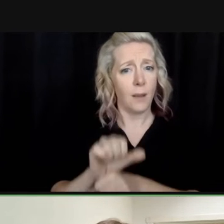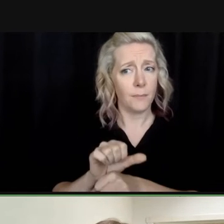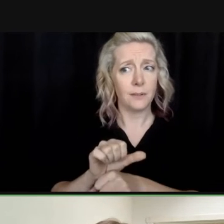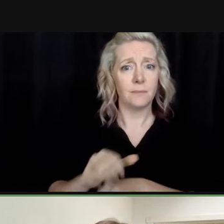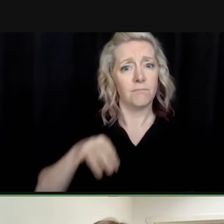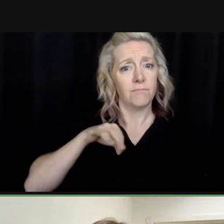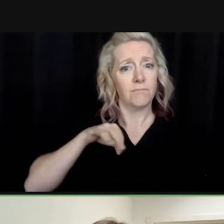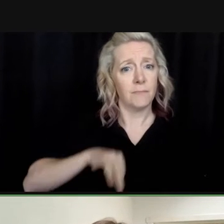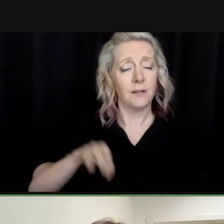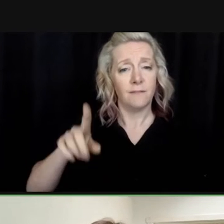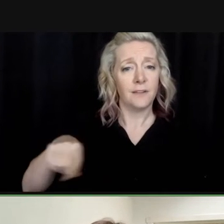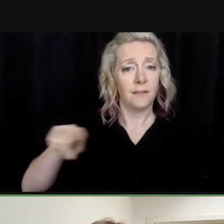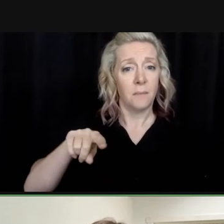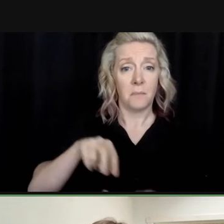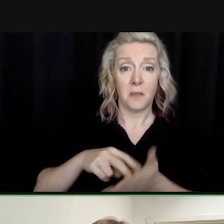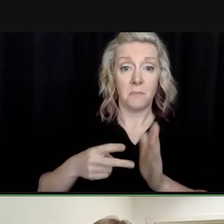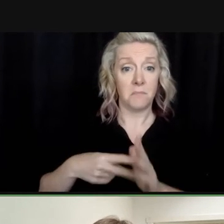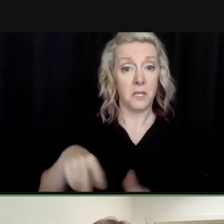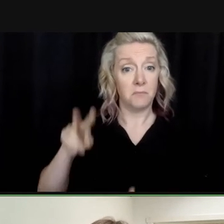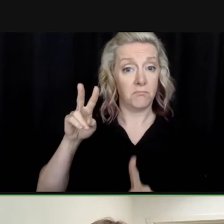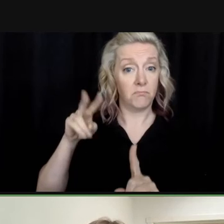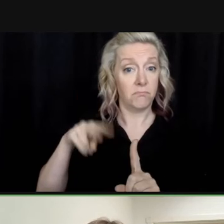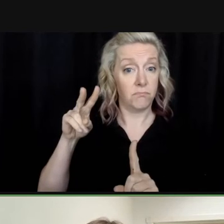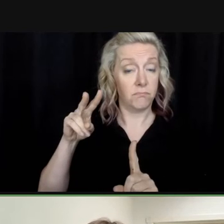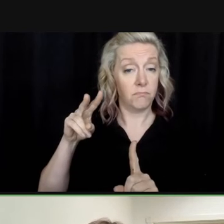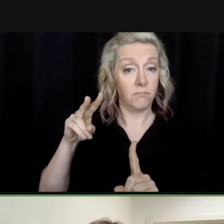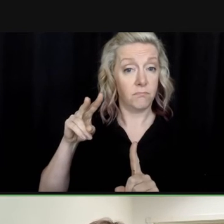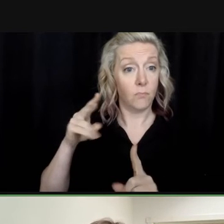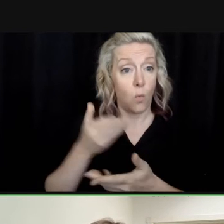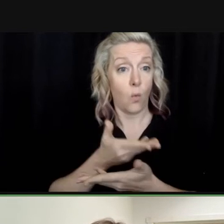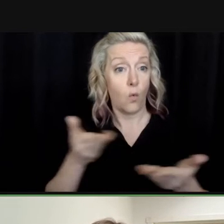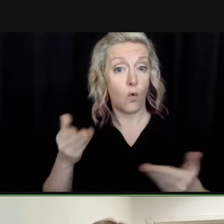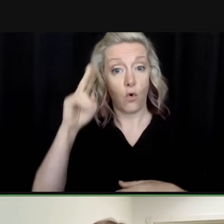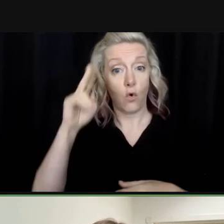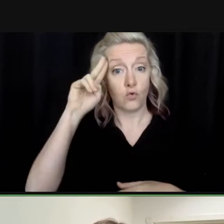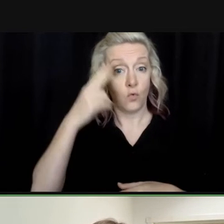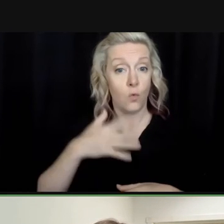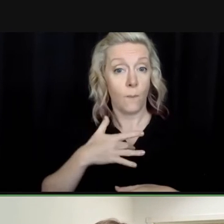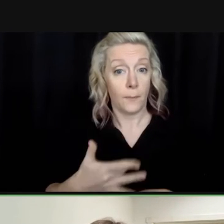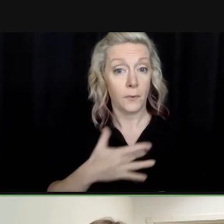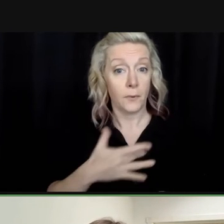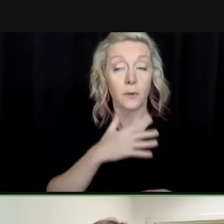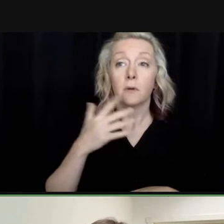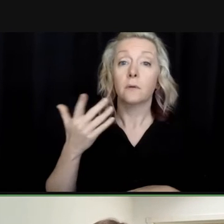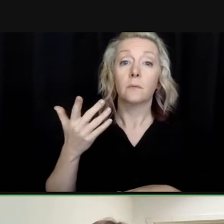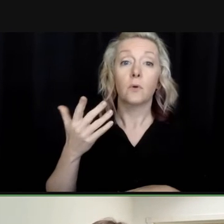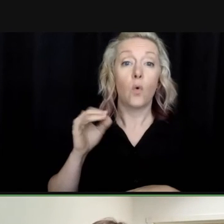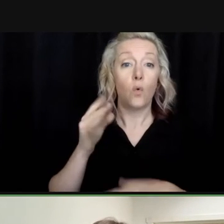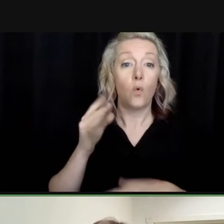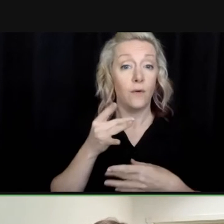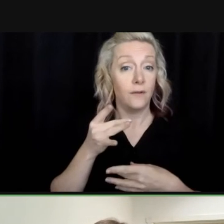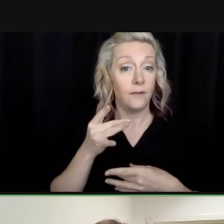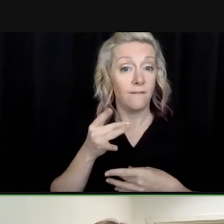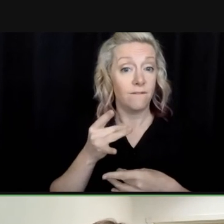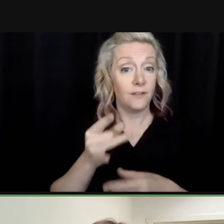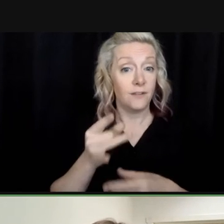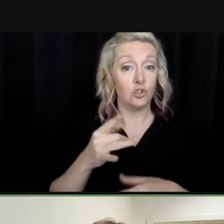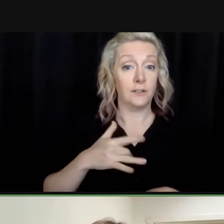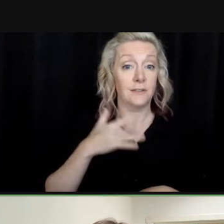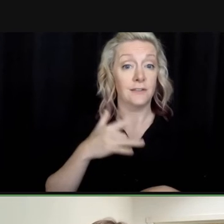And so it's not really our place as people who are neurotypical or who have efficient sensory systems to